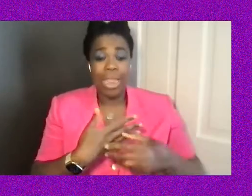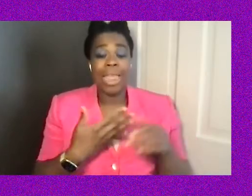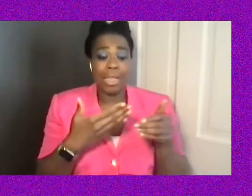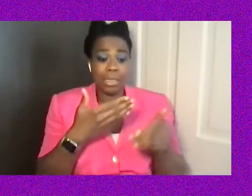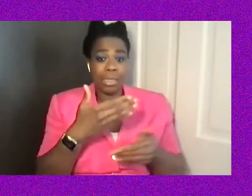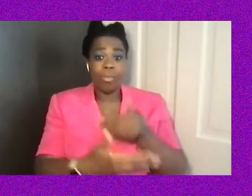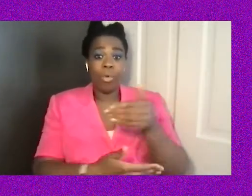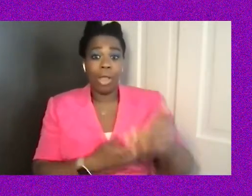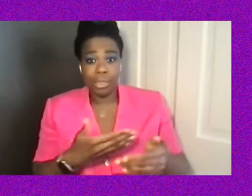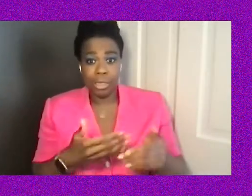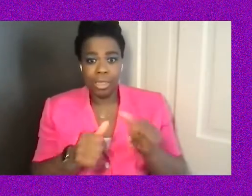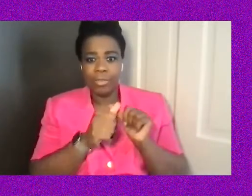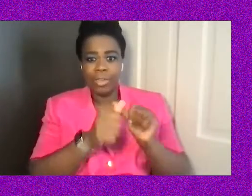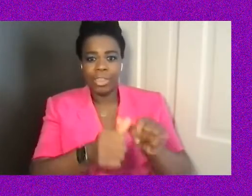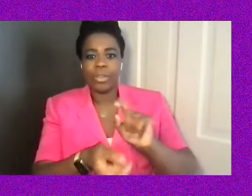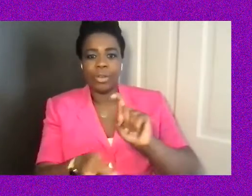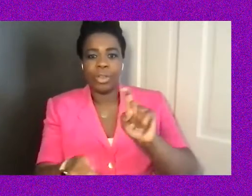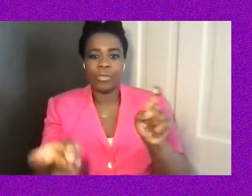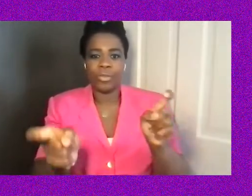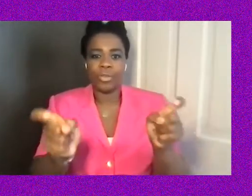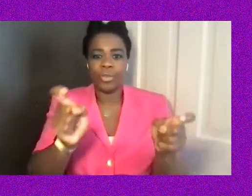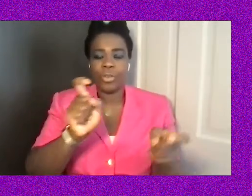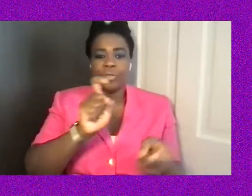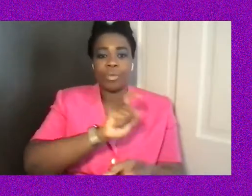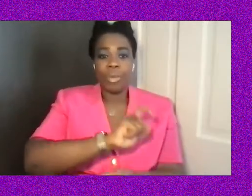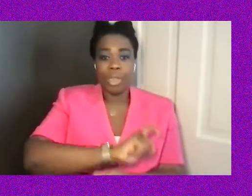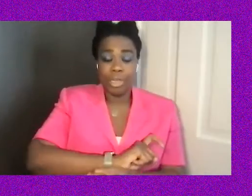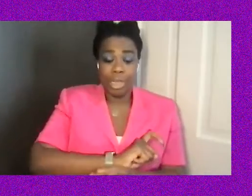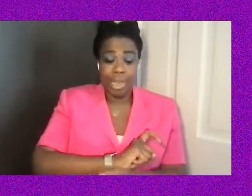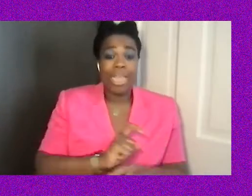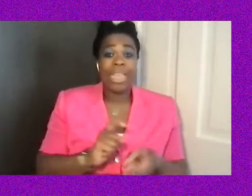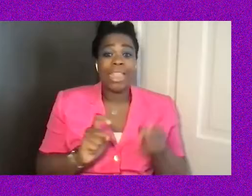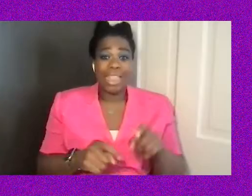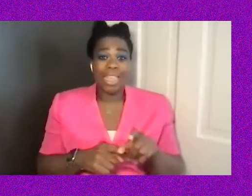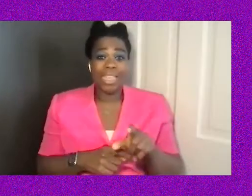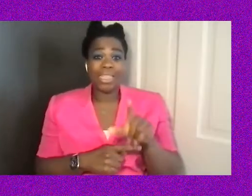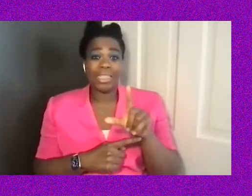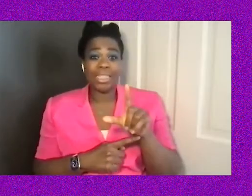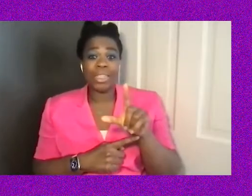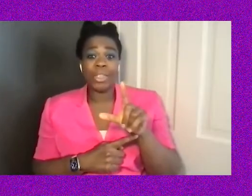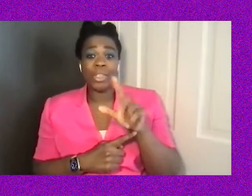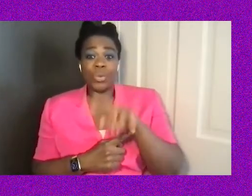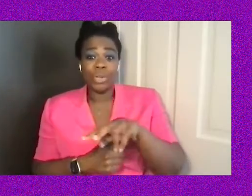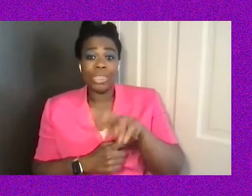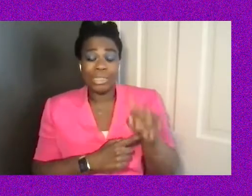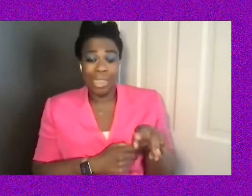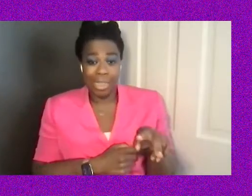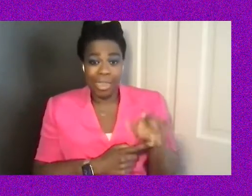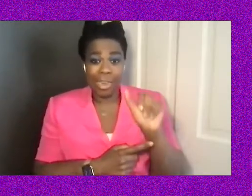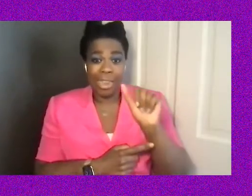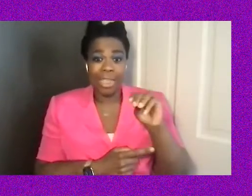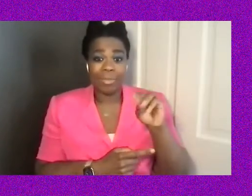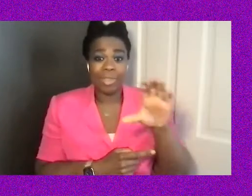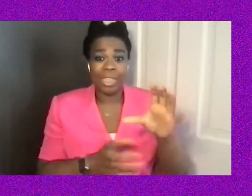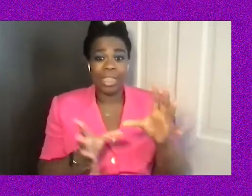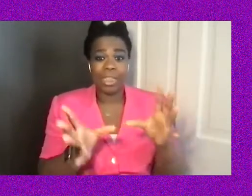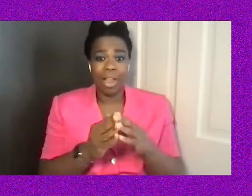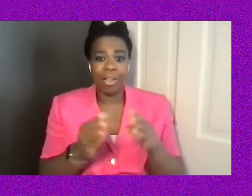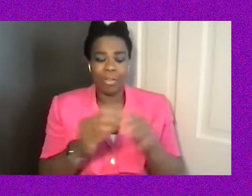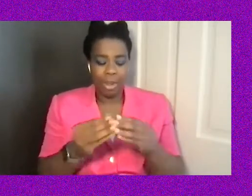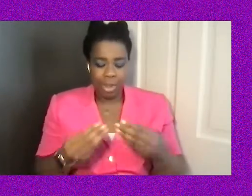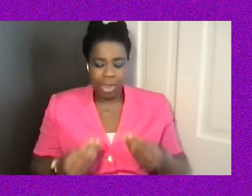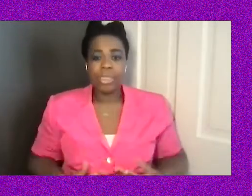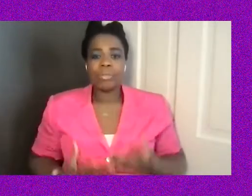of transformation." So we close out this 22nd Allied Media Conference inspired by the perfect